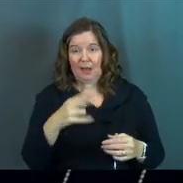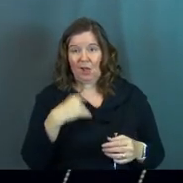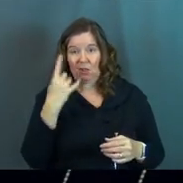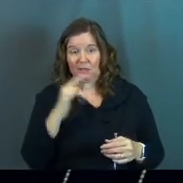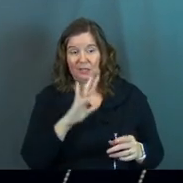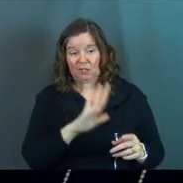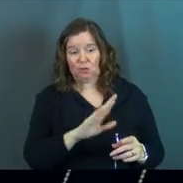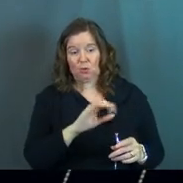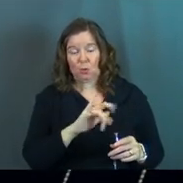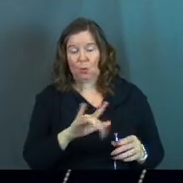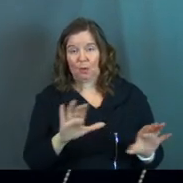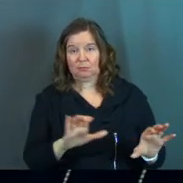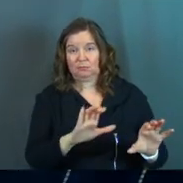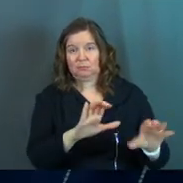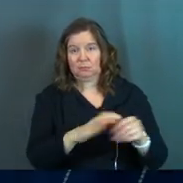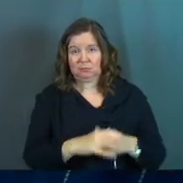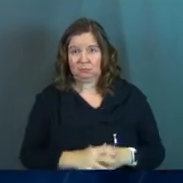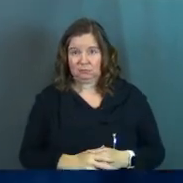is.